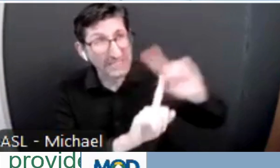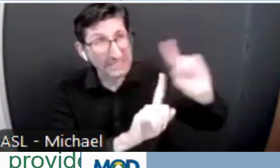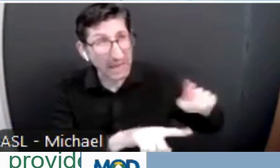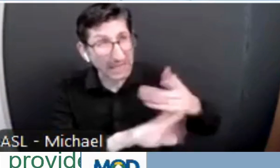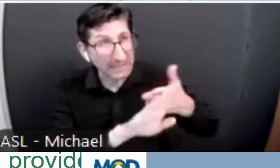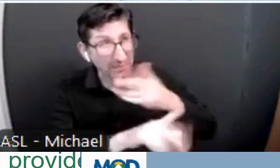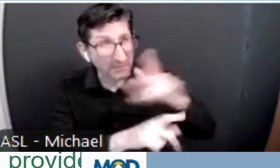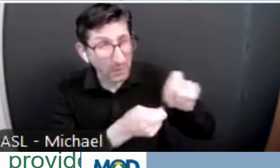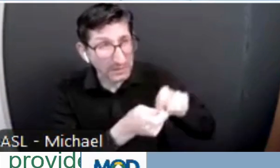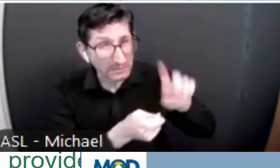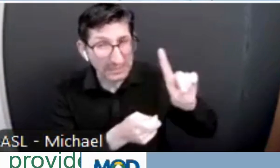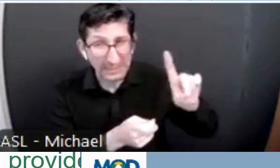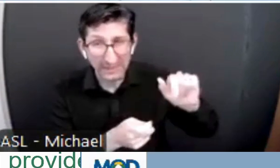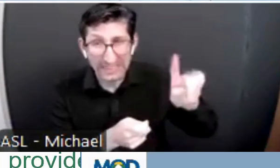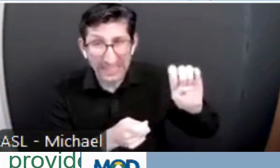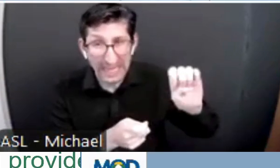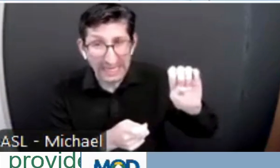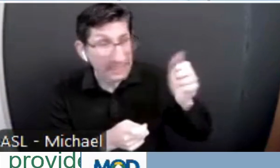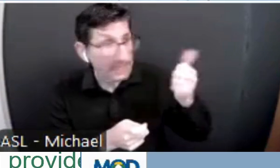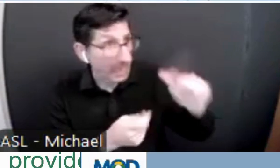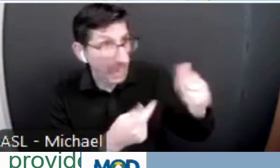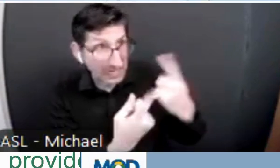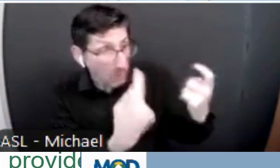any questions that they may have.